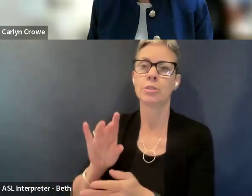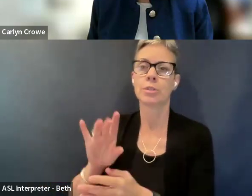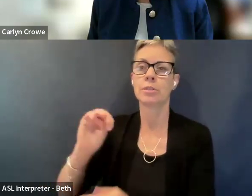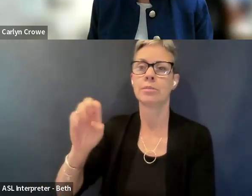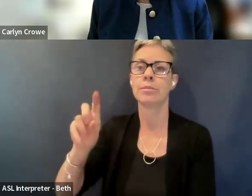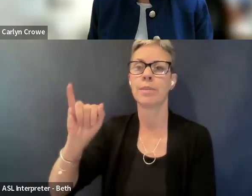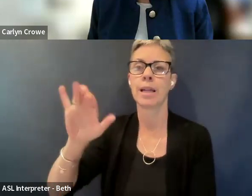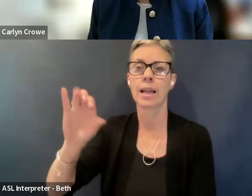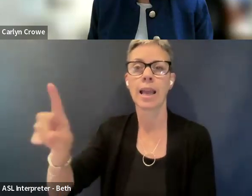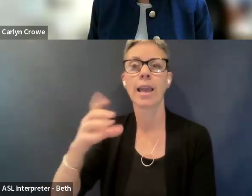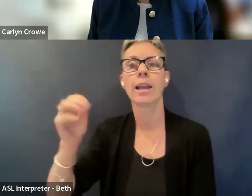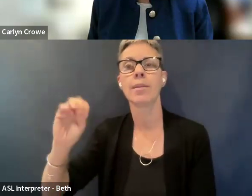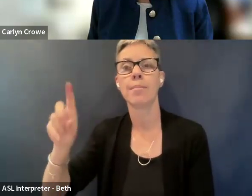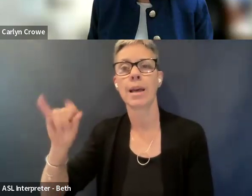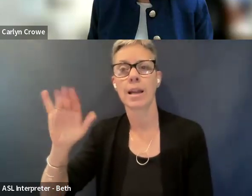because